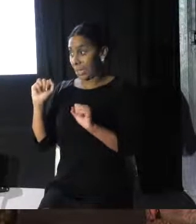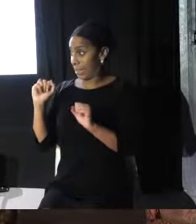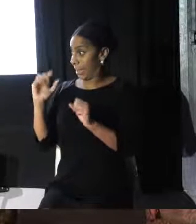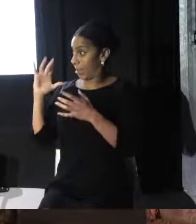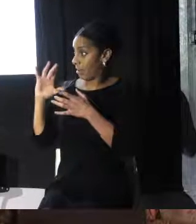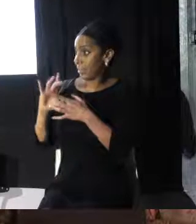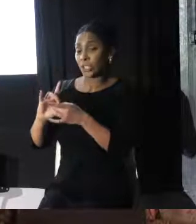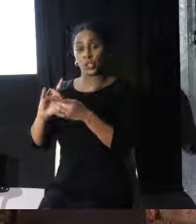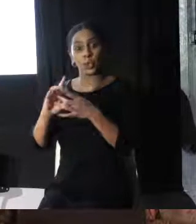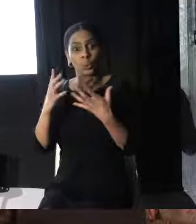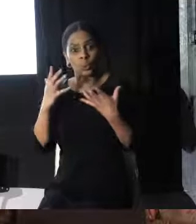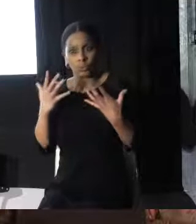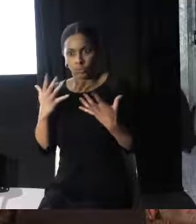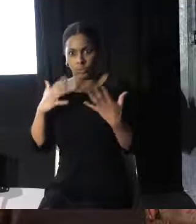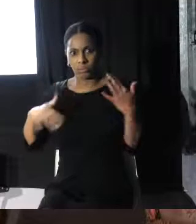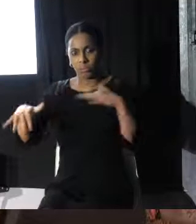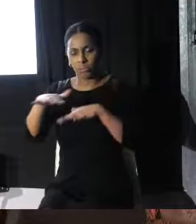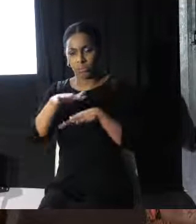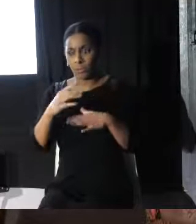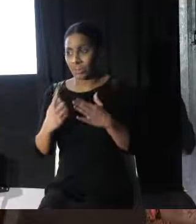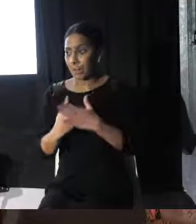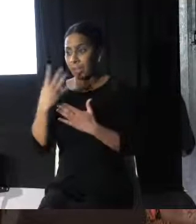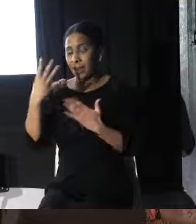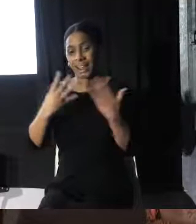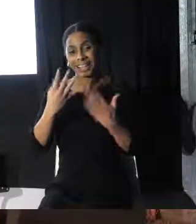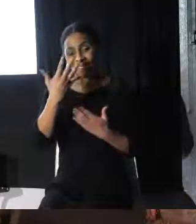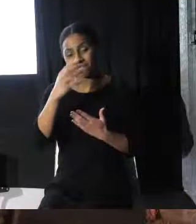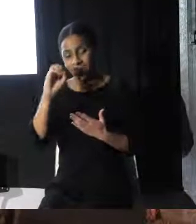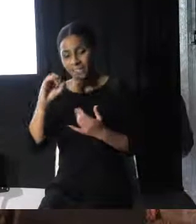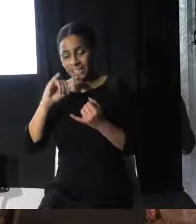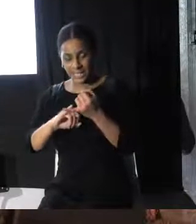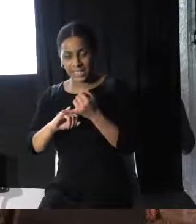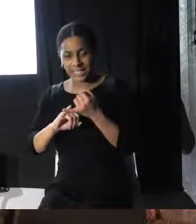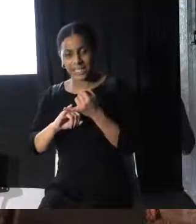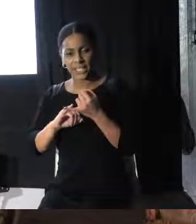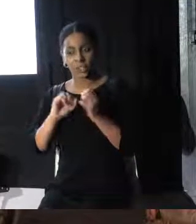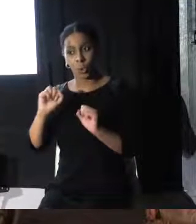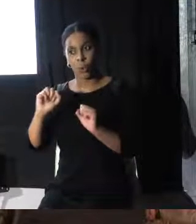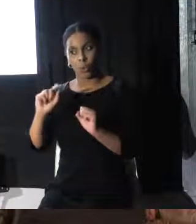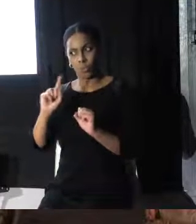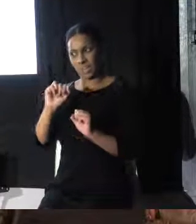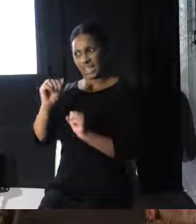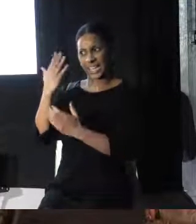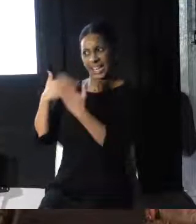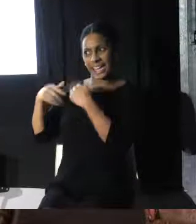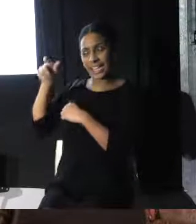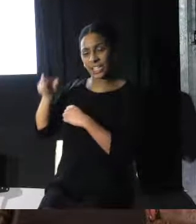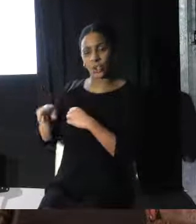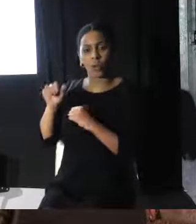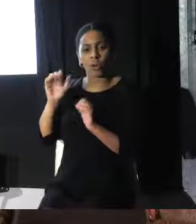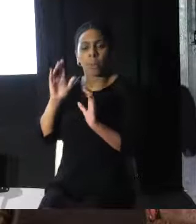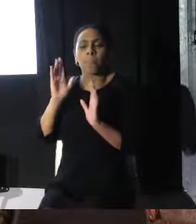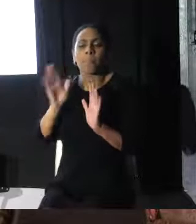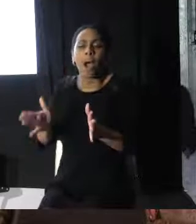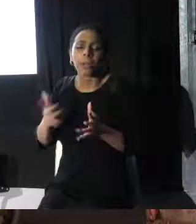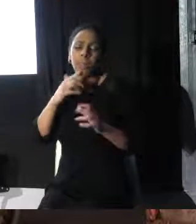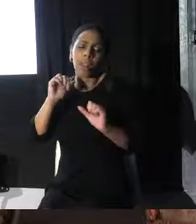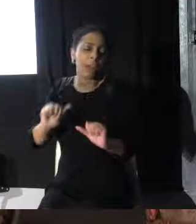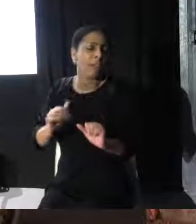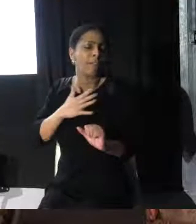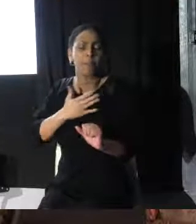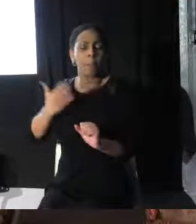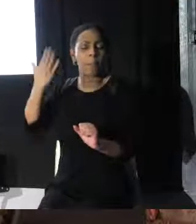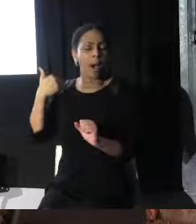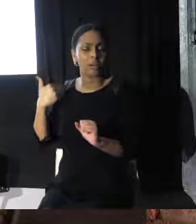Hugh Trevor Roper's injunction in the 1950s that a historian must love the past, that